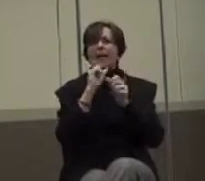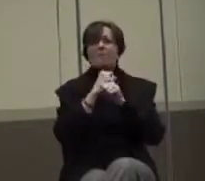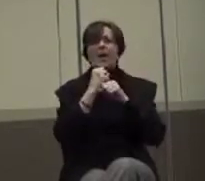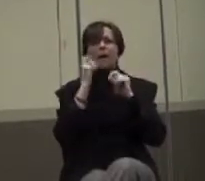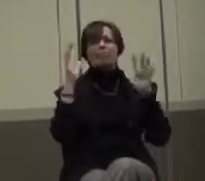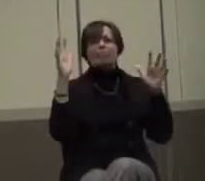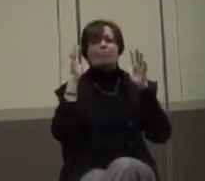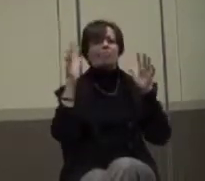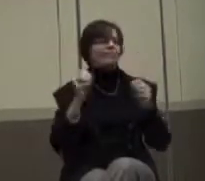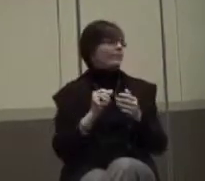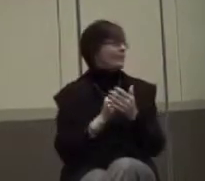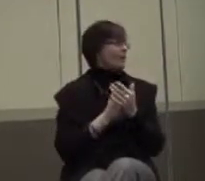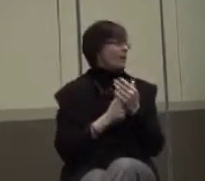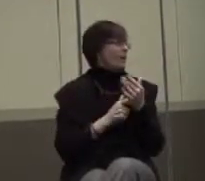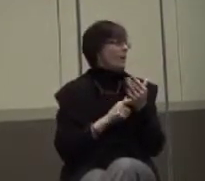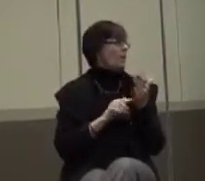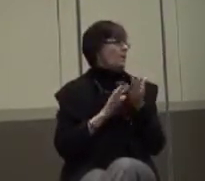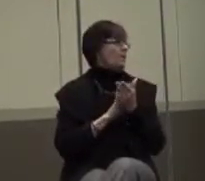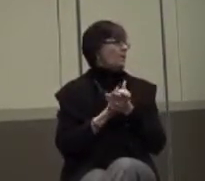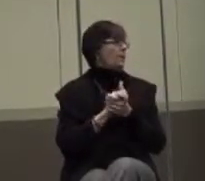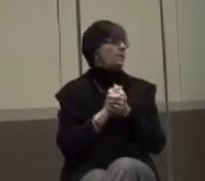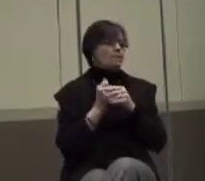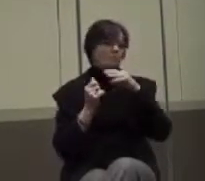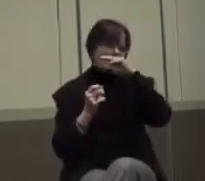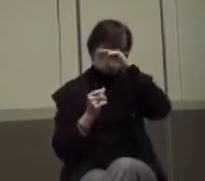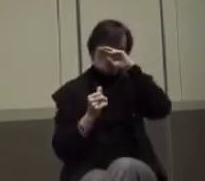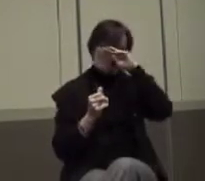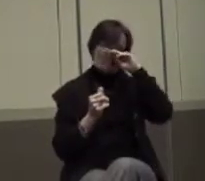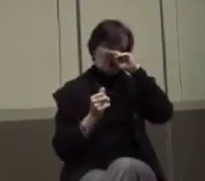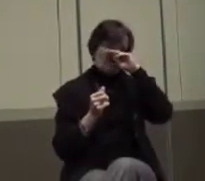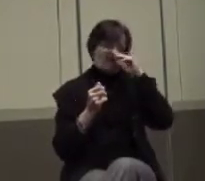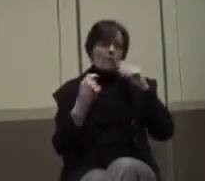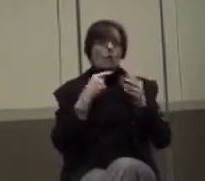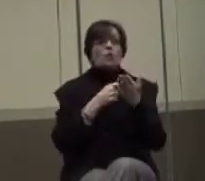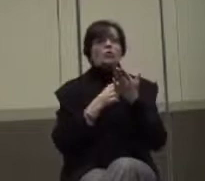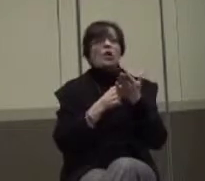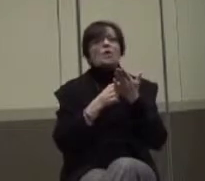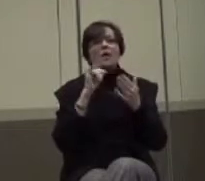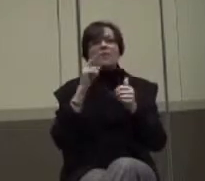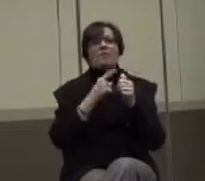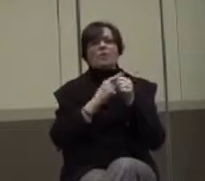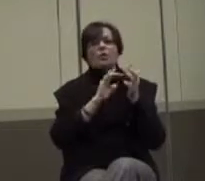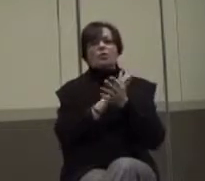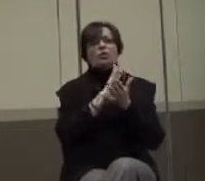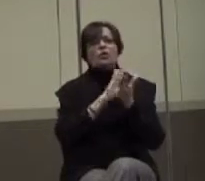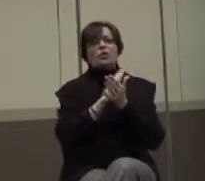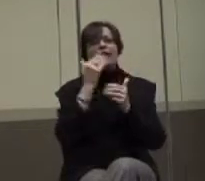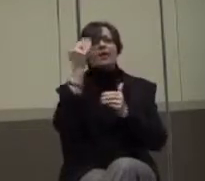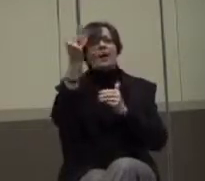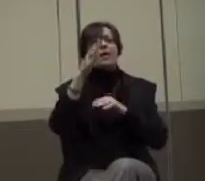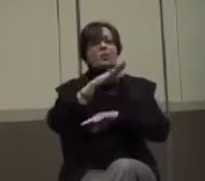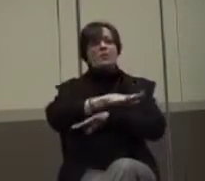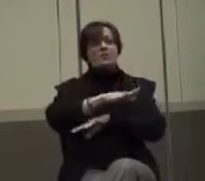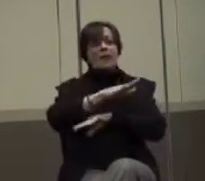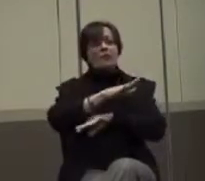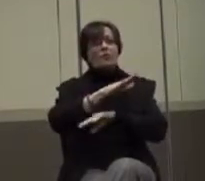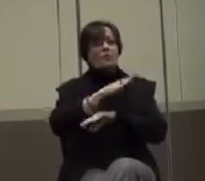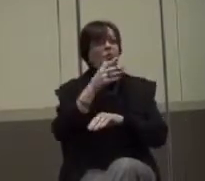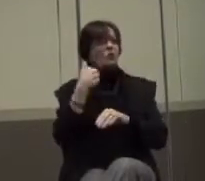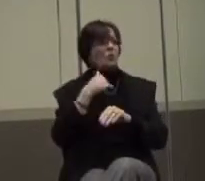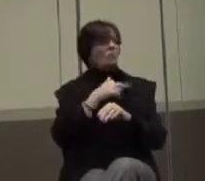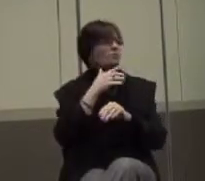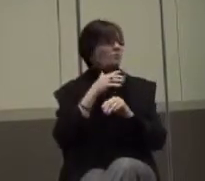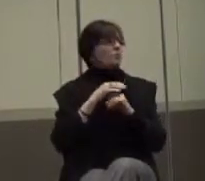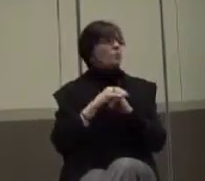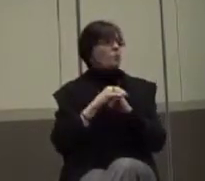They're not in the order that we're going to play with these, but we'll just talk about them. The first sheet, later this afternoon, or probably we're going to actually break down